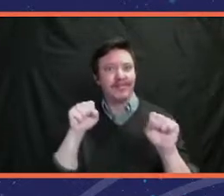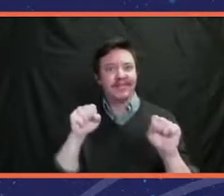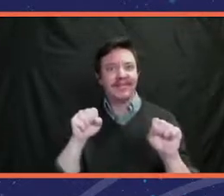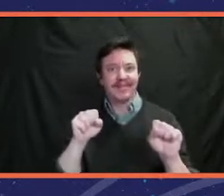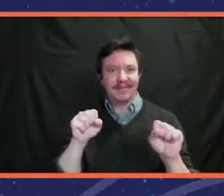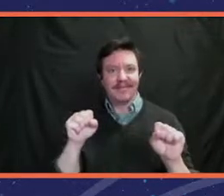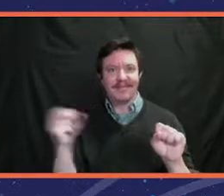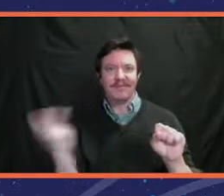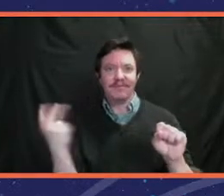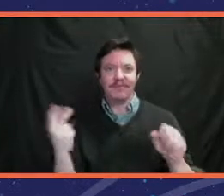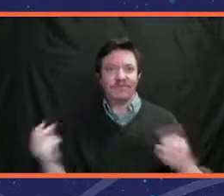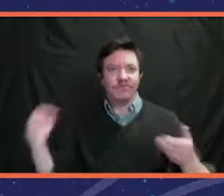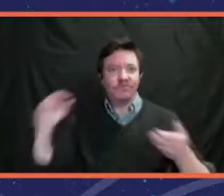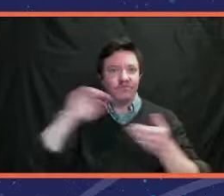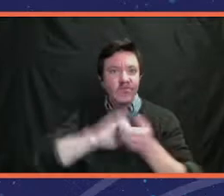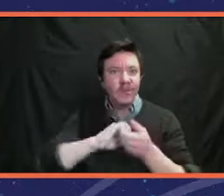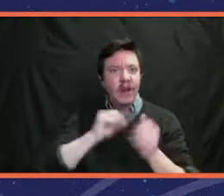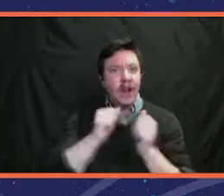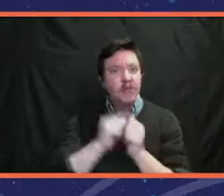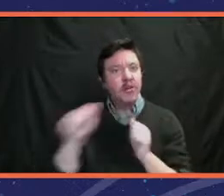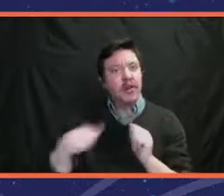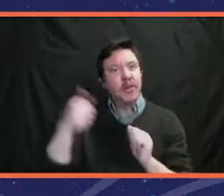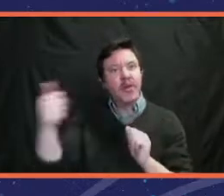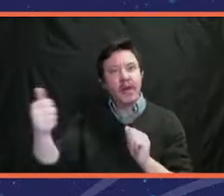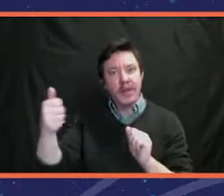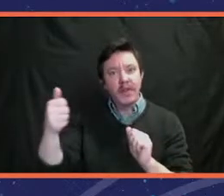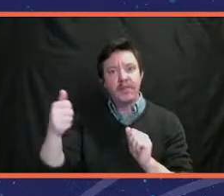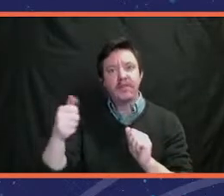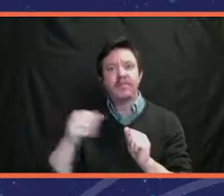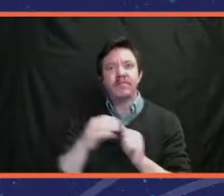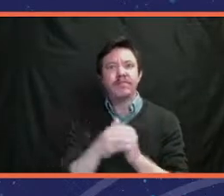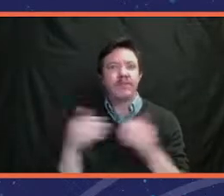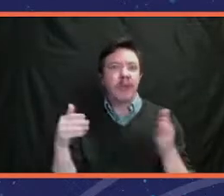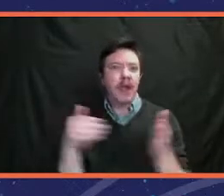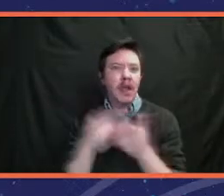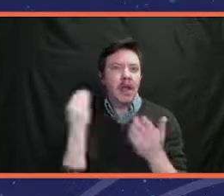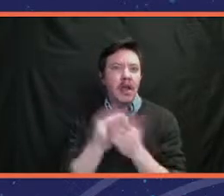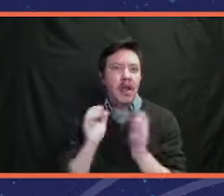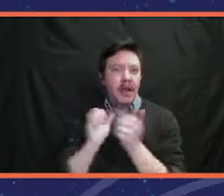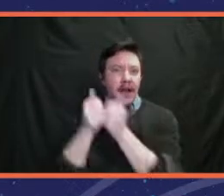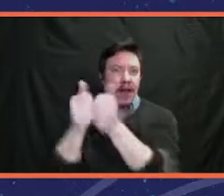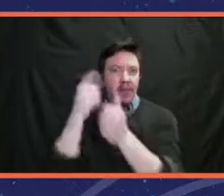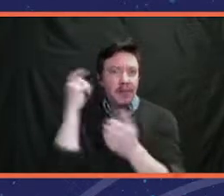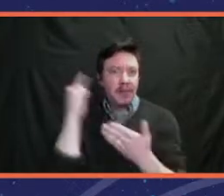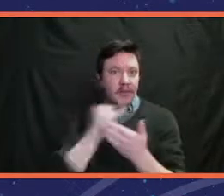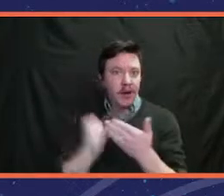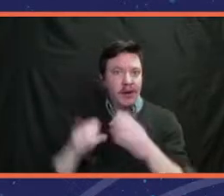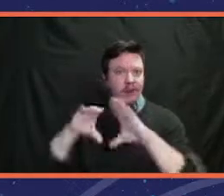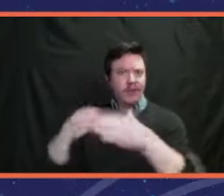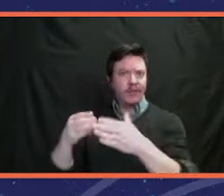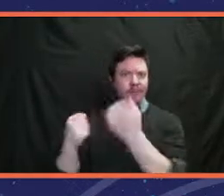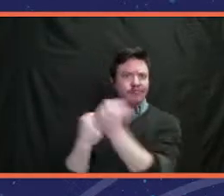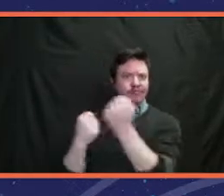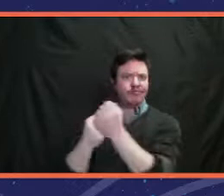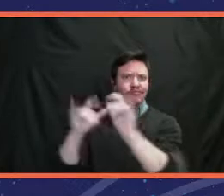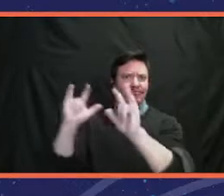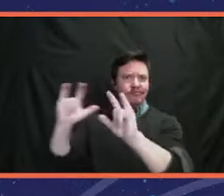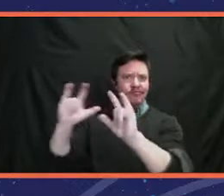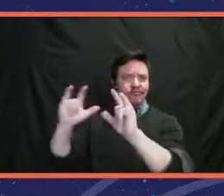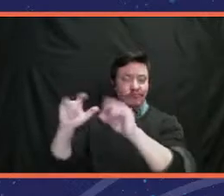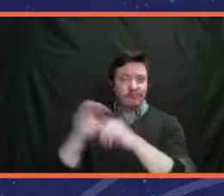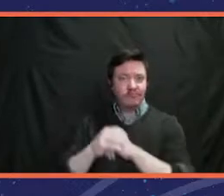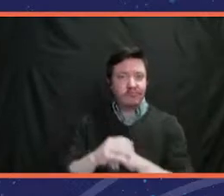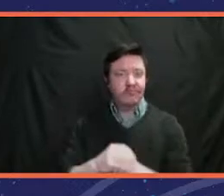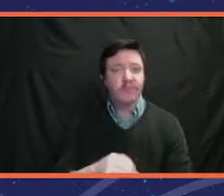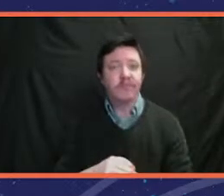collaborated with the Anti-Capitalism for Artists crew, shouts out to them, and hosted a cohort of